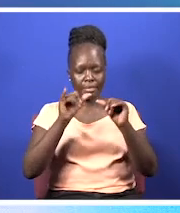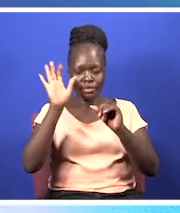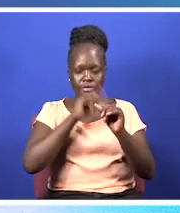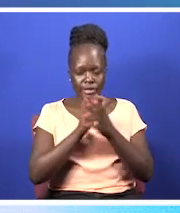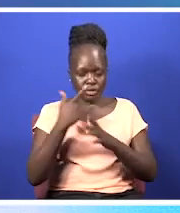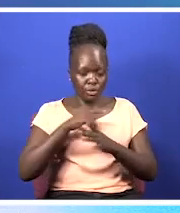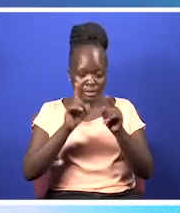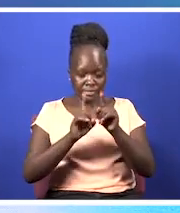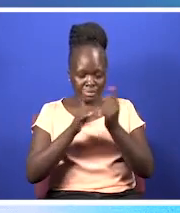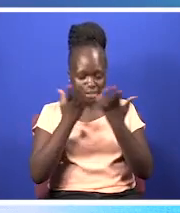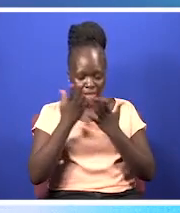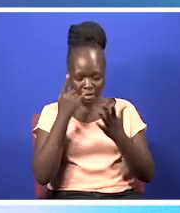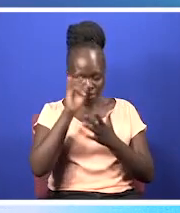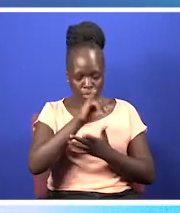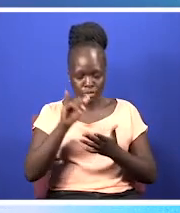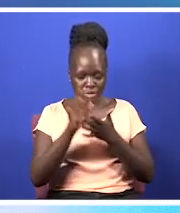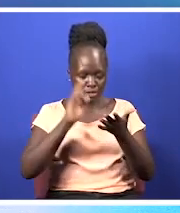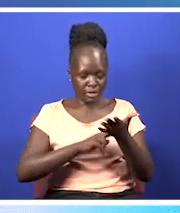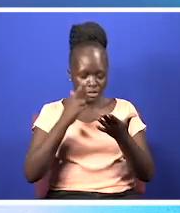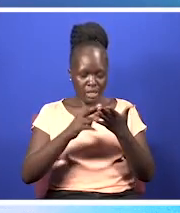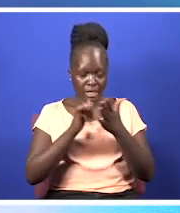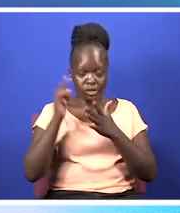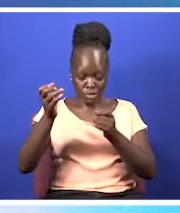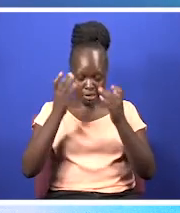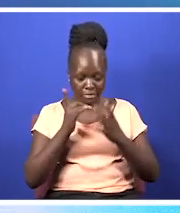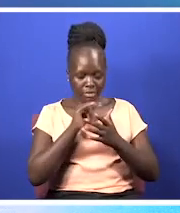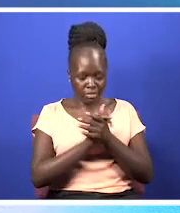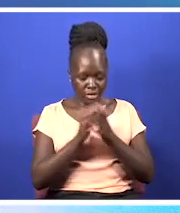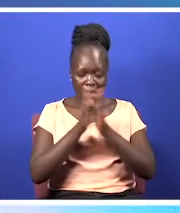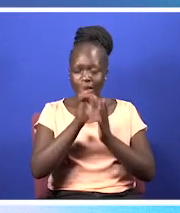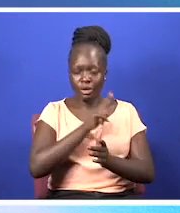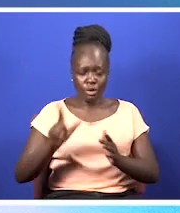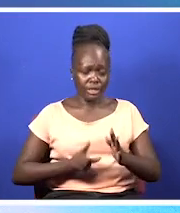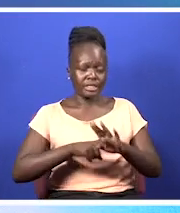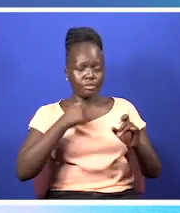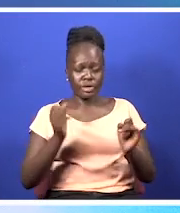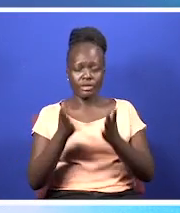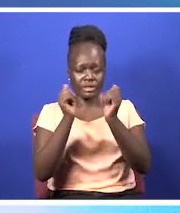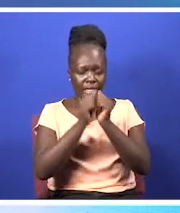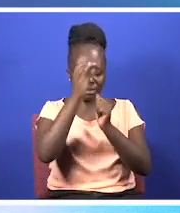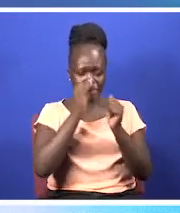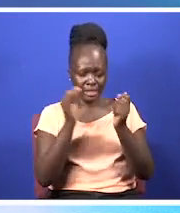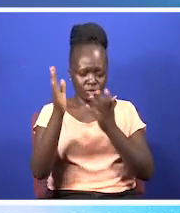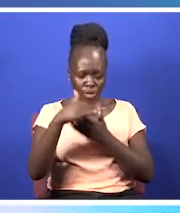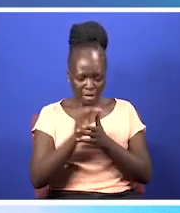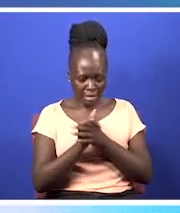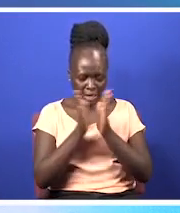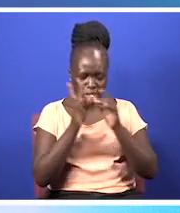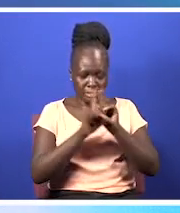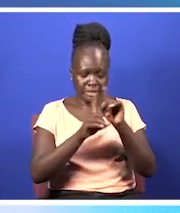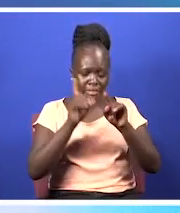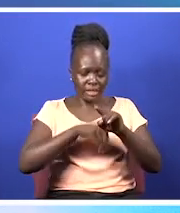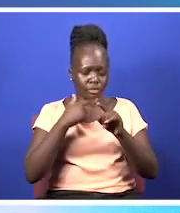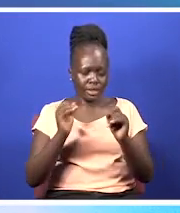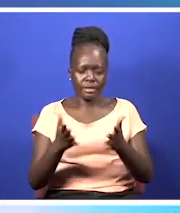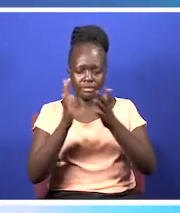you. We are just but stewards of these resources that you have given us. And so, Lord, as we bring to you our tithes, our offerings, And